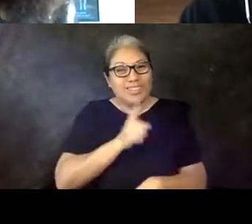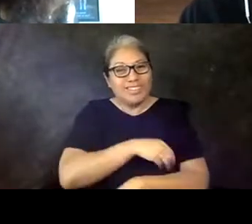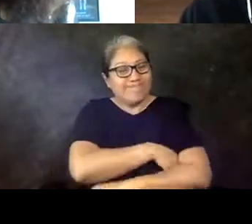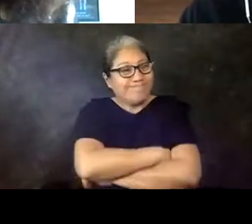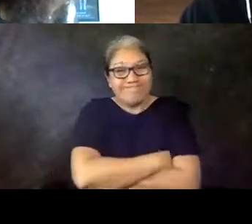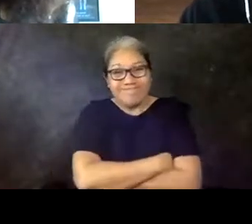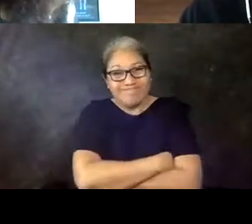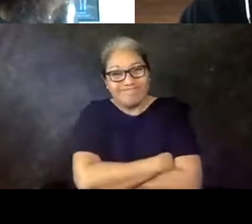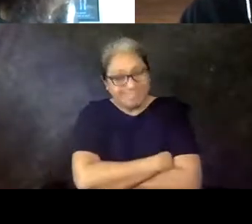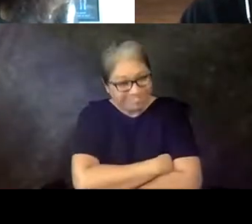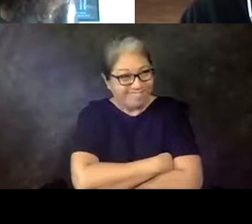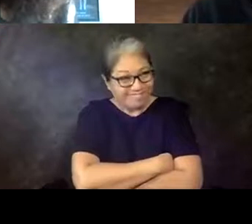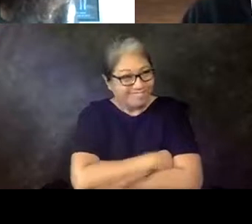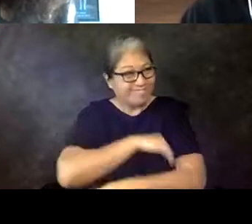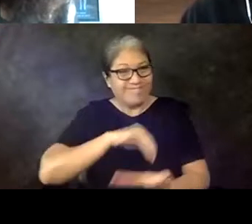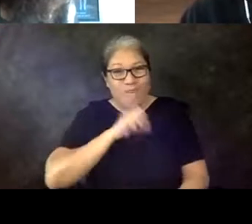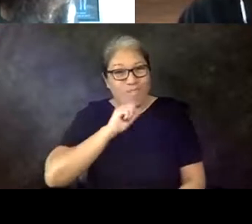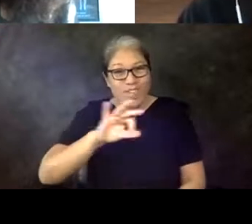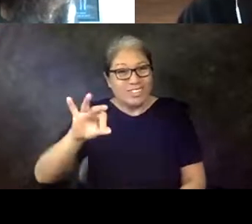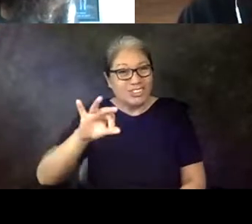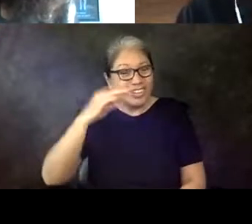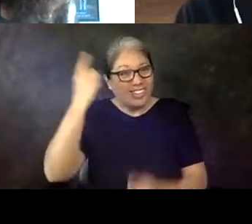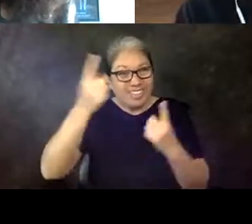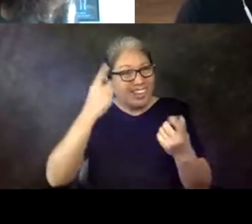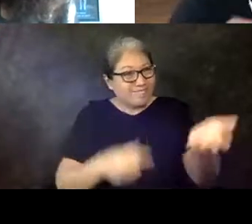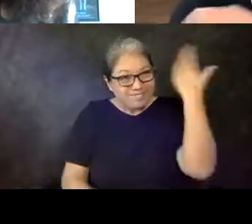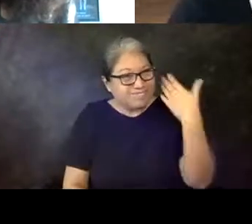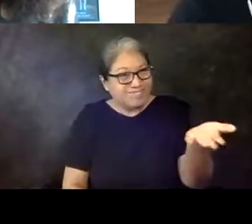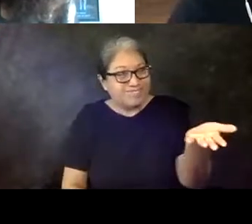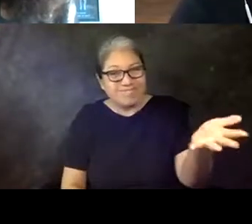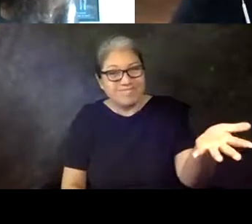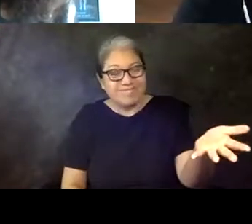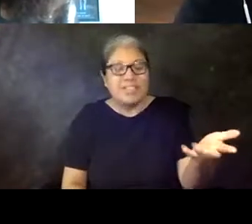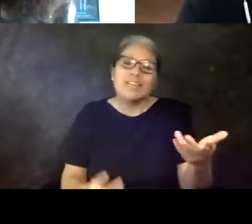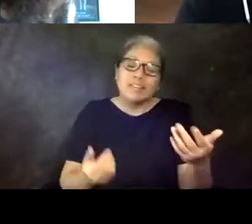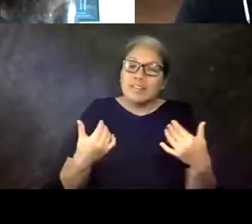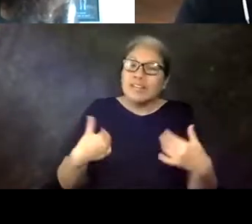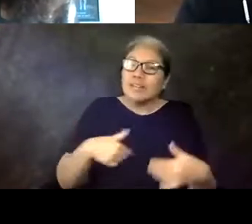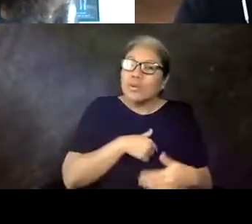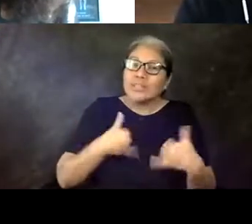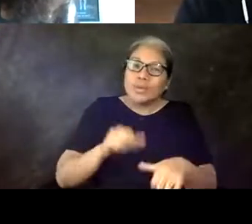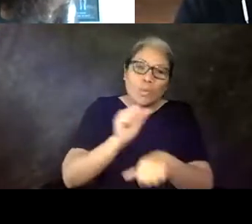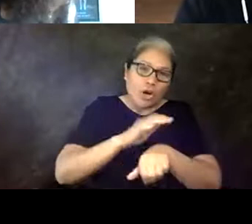there? And yeah, so that's something that we're working on.